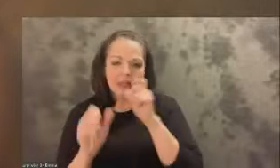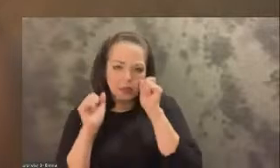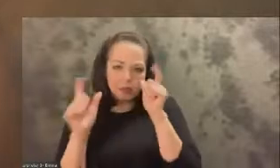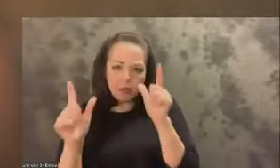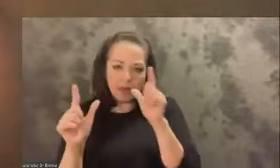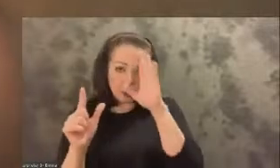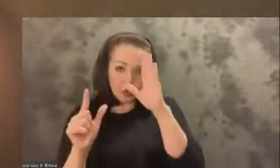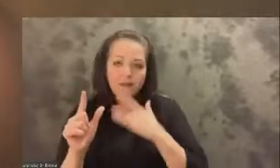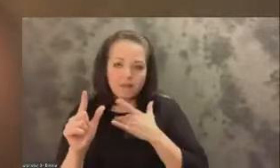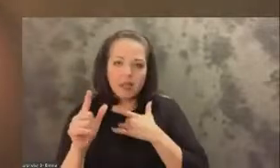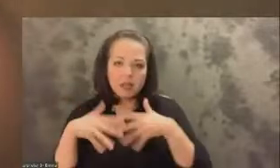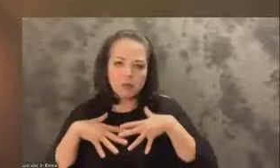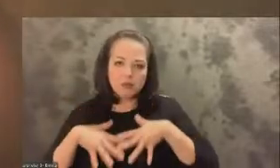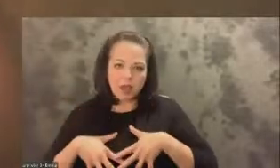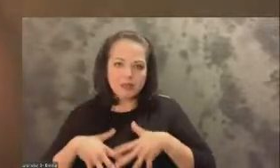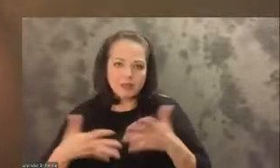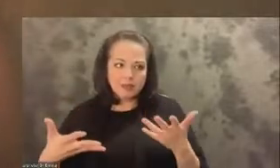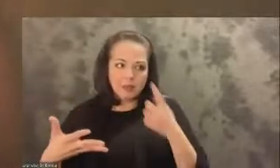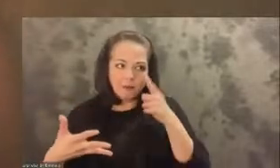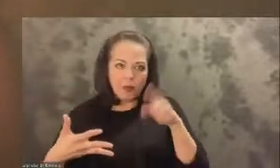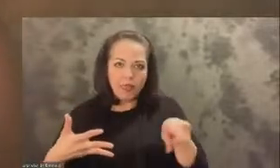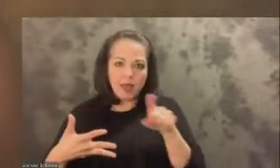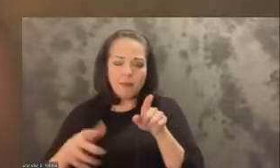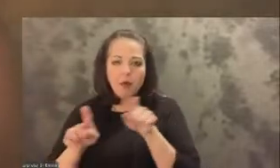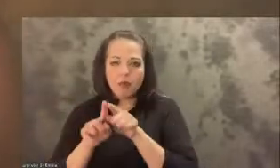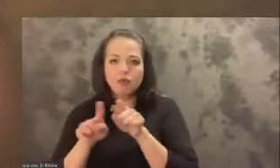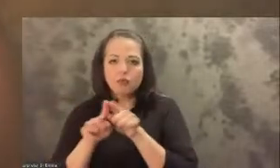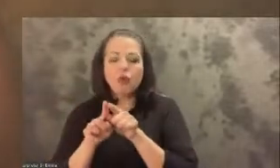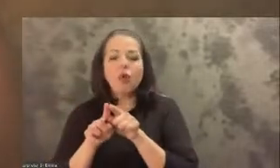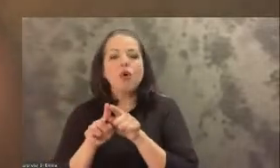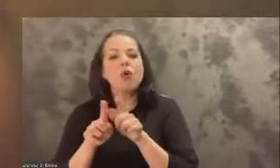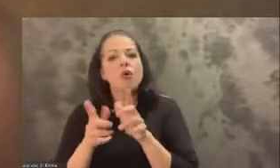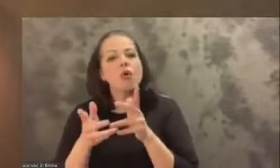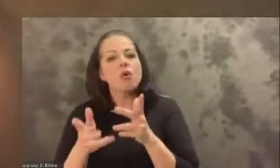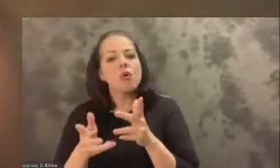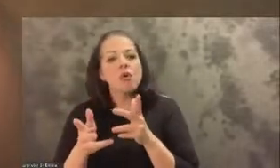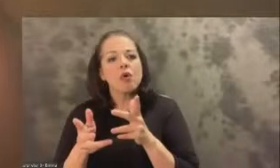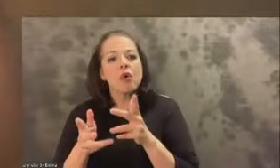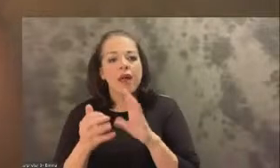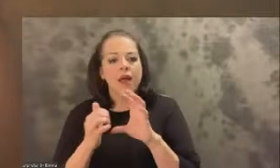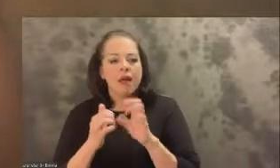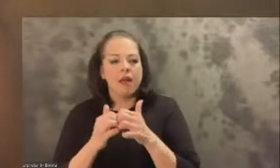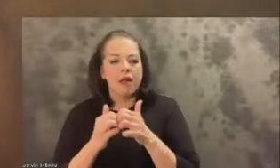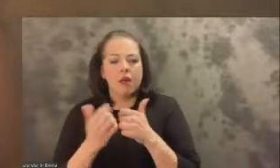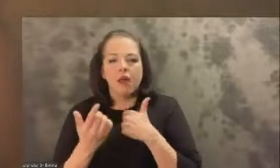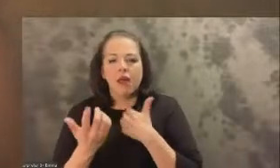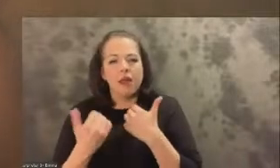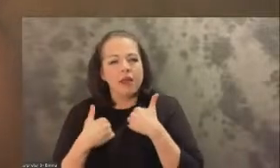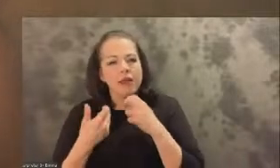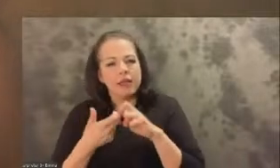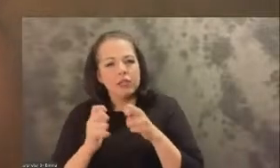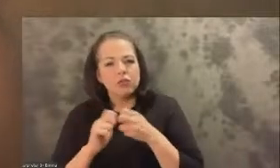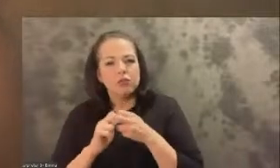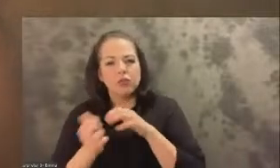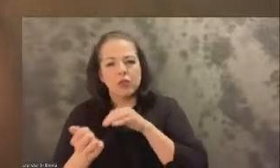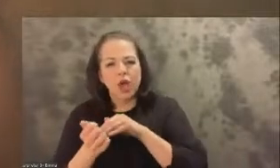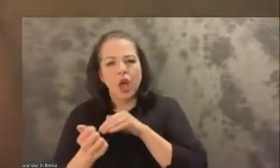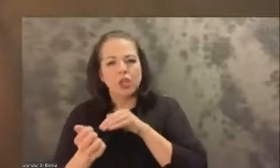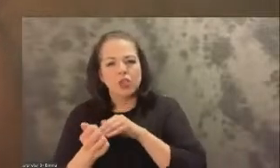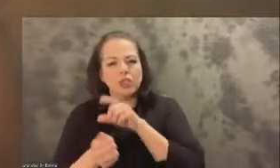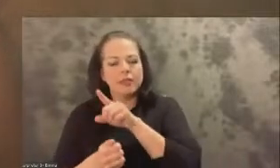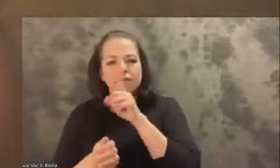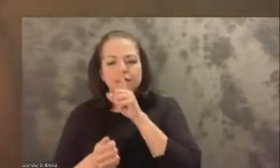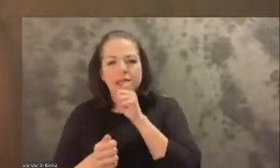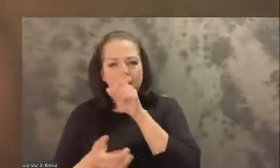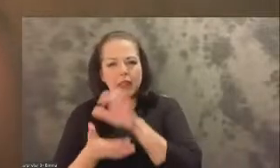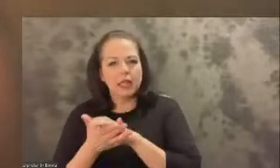depressed. And then also with how I had issues with doctors just not believing